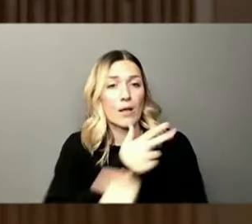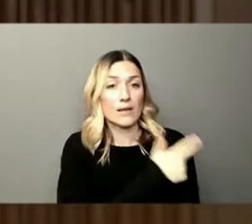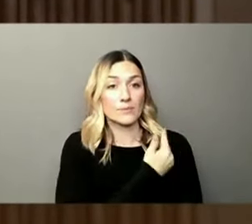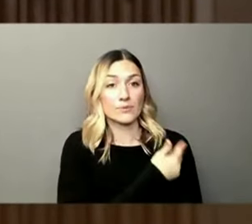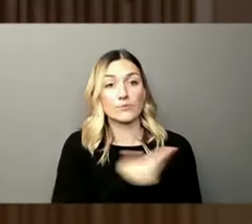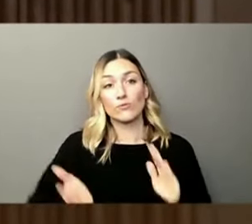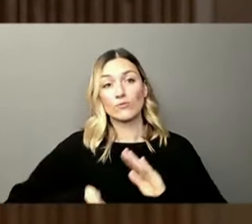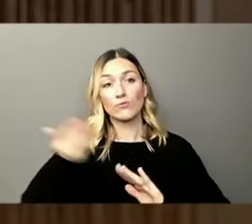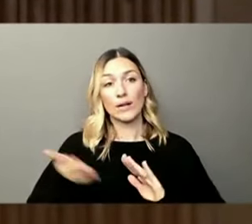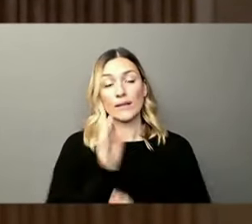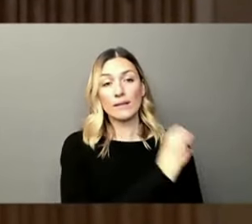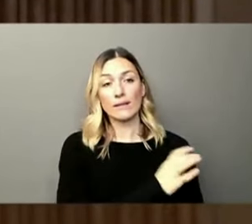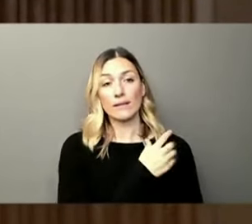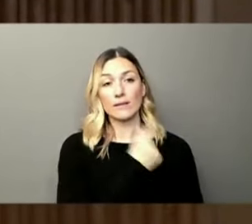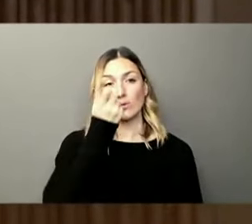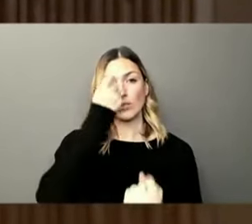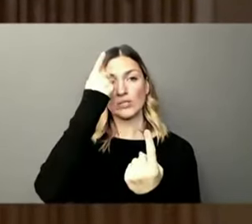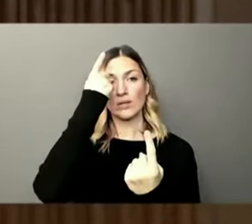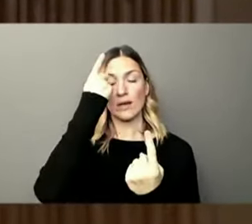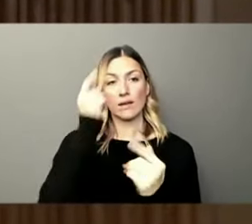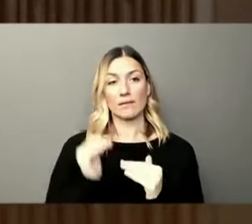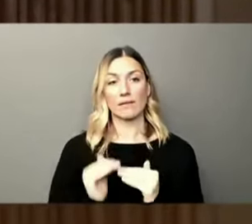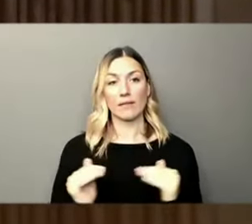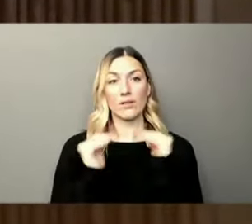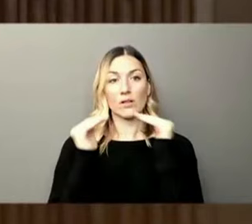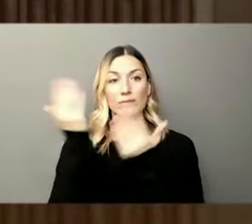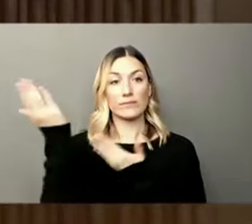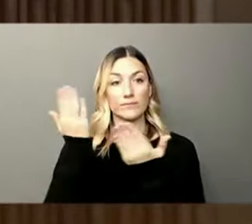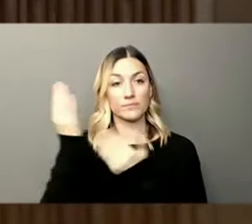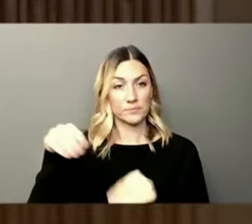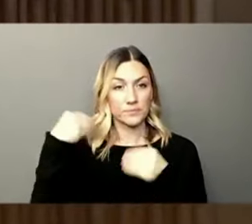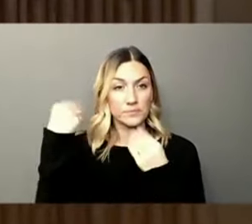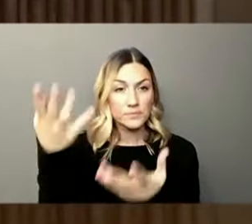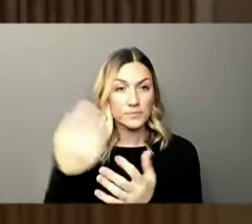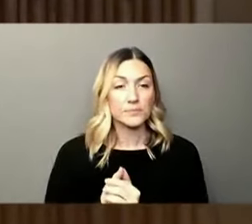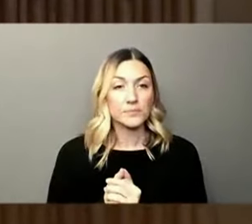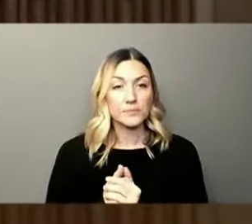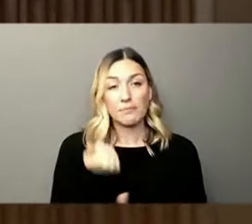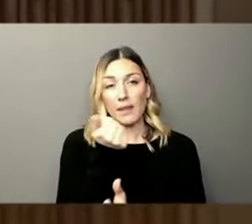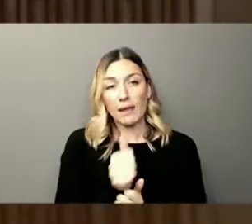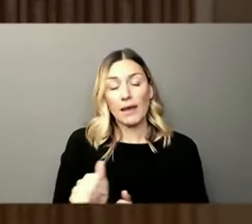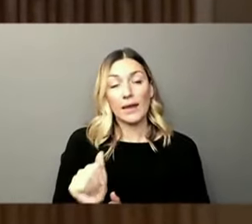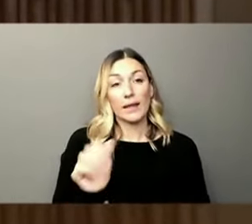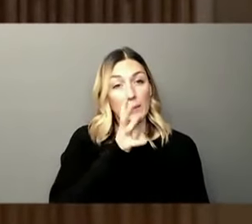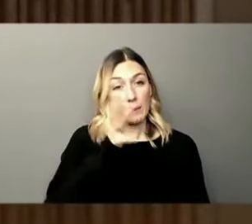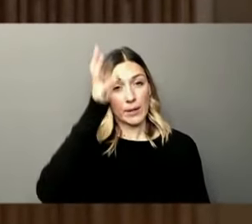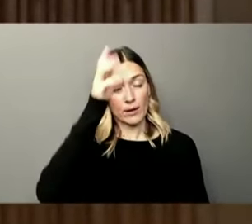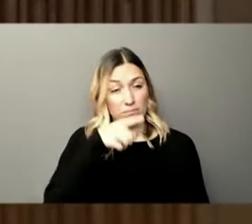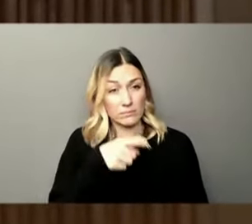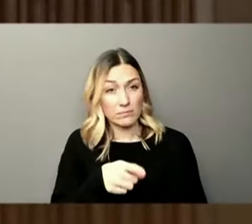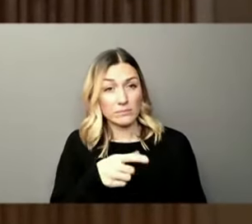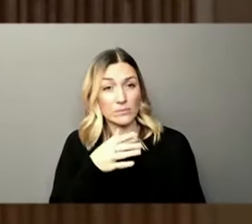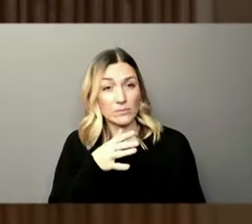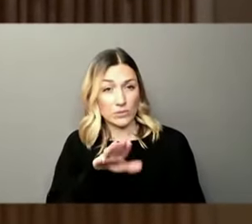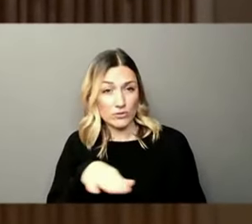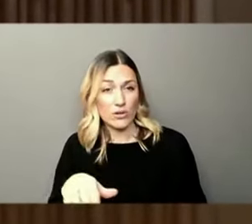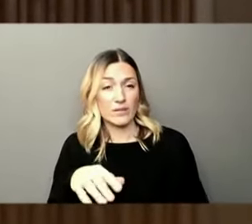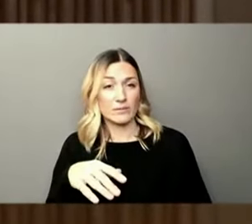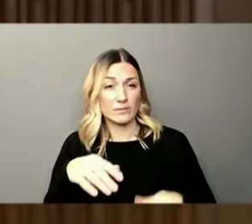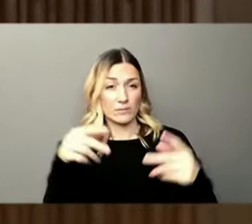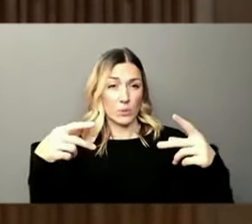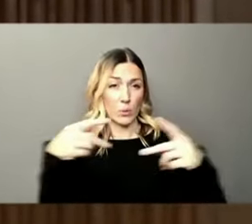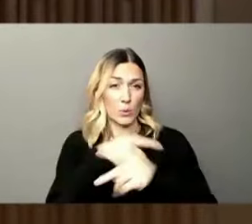clinics to understand the level of services that they provide. I would tell any parent that if their child's existing conditions worsen or they